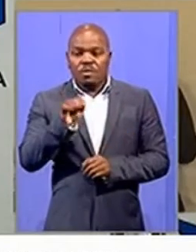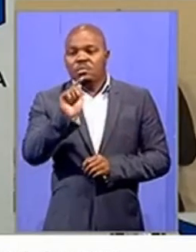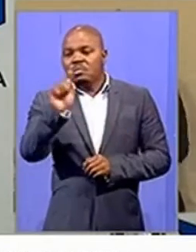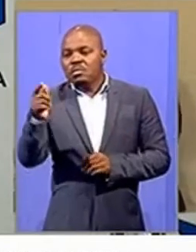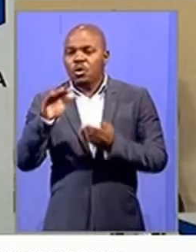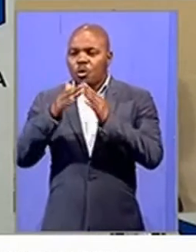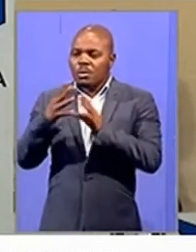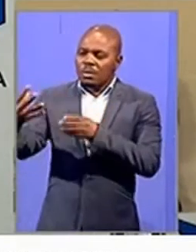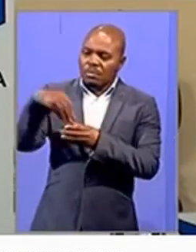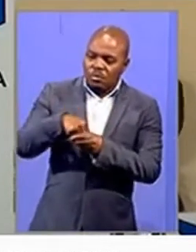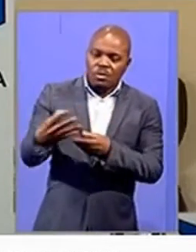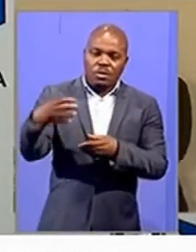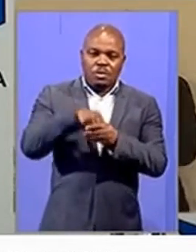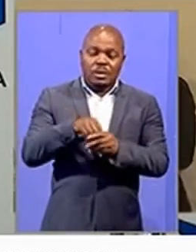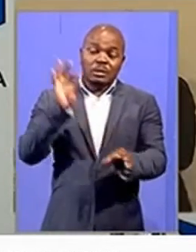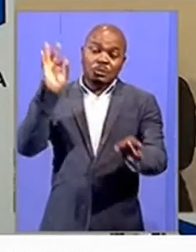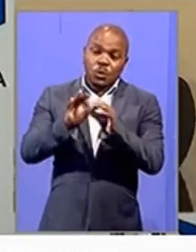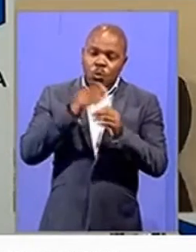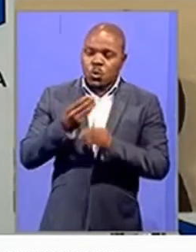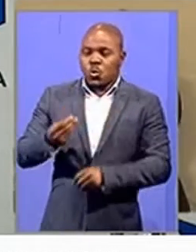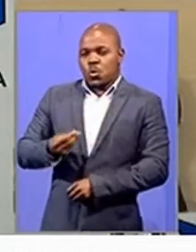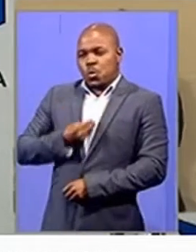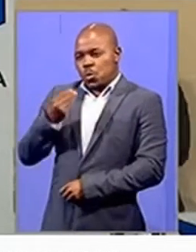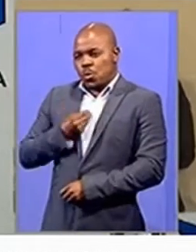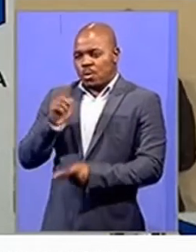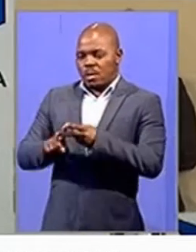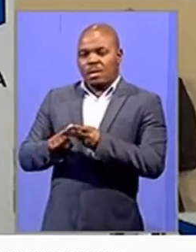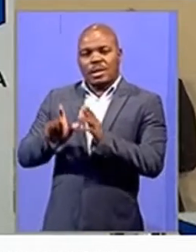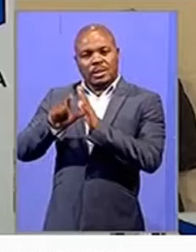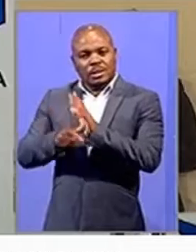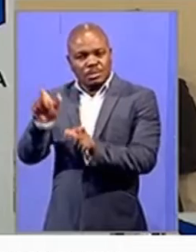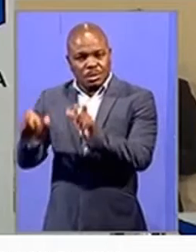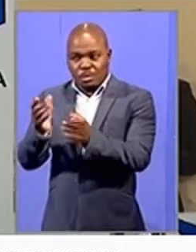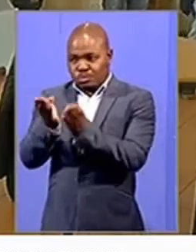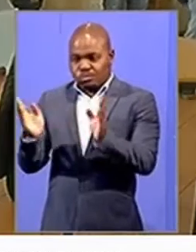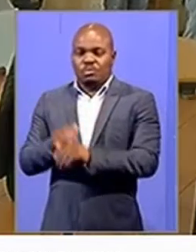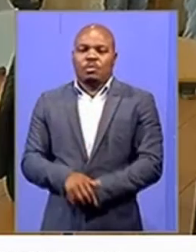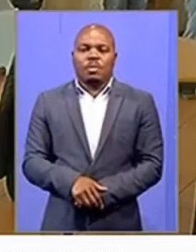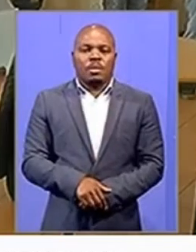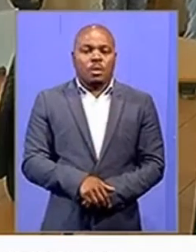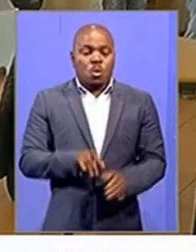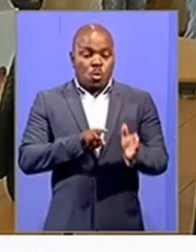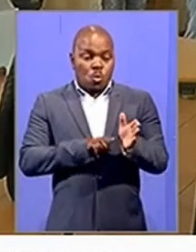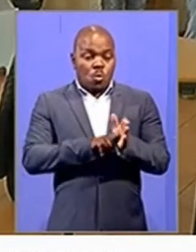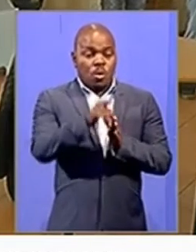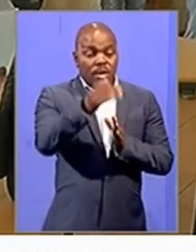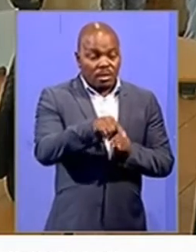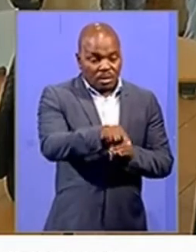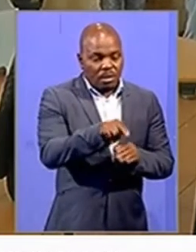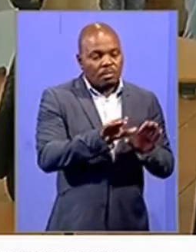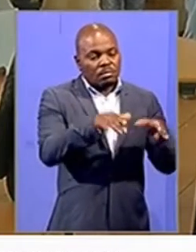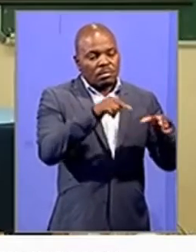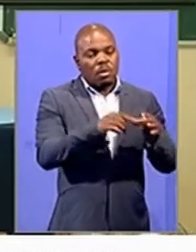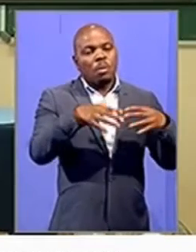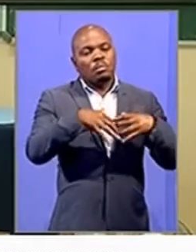our society, especially the youth, persons living with disabilities. Bokhutlo bo jwa beke Khomishene e butse